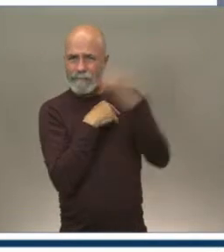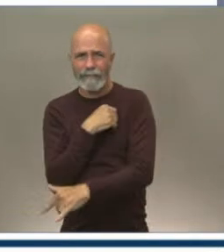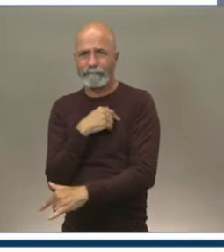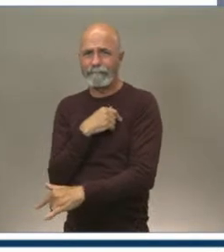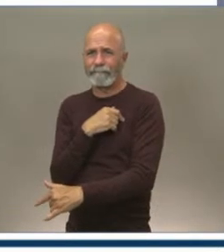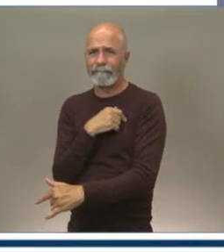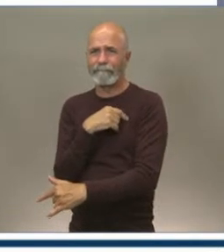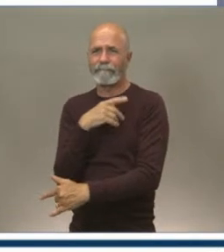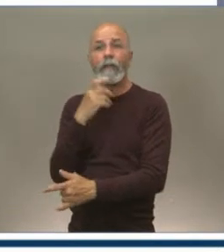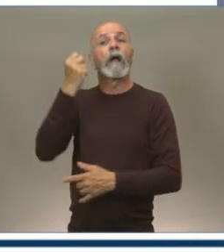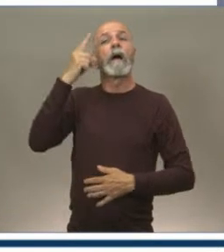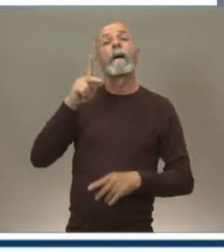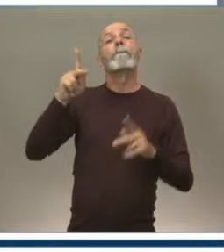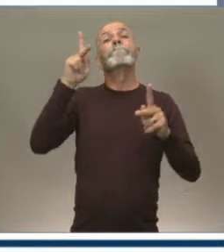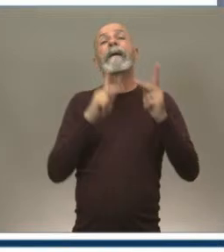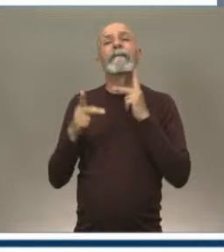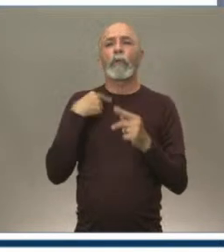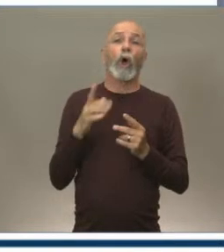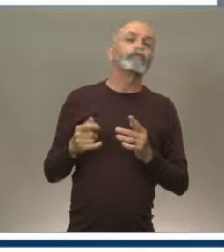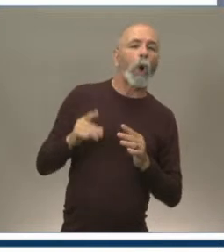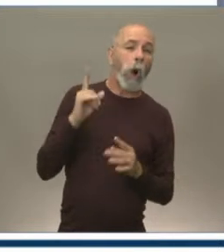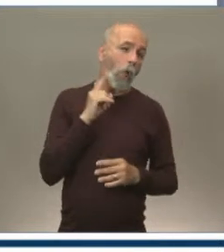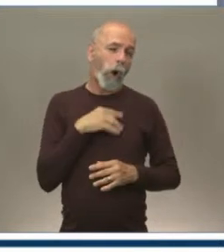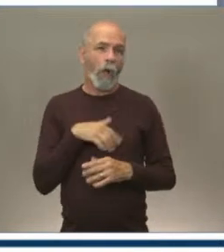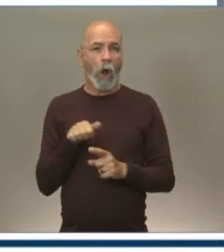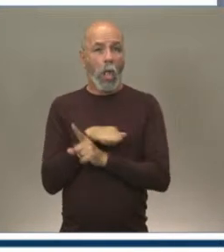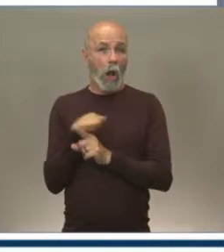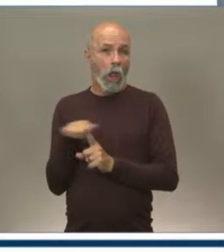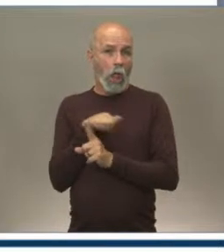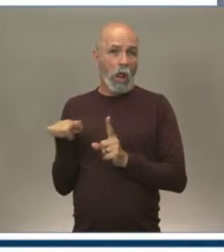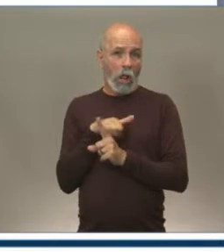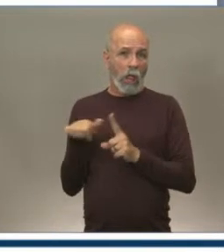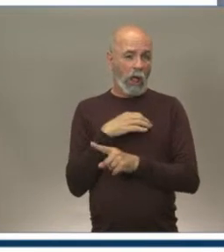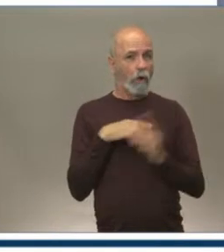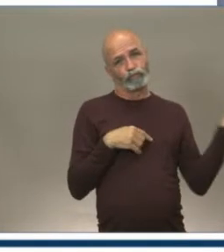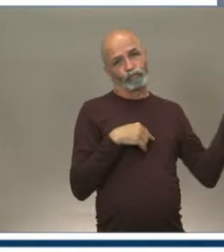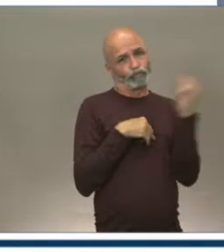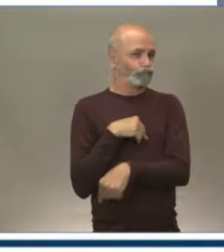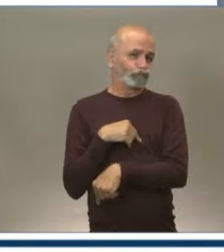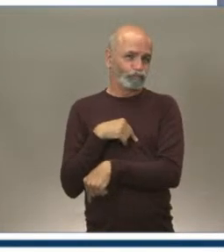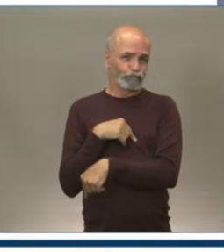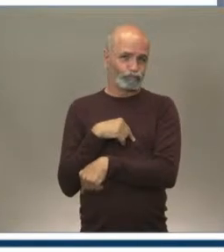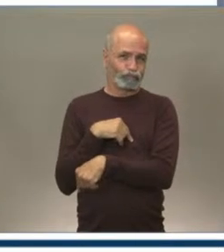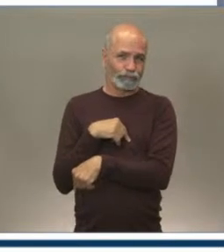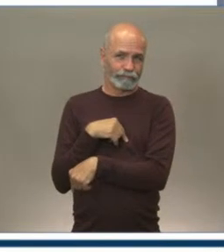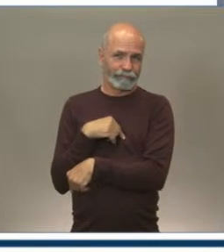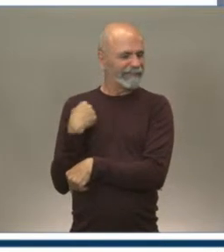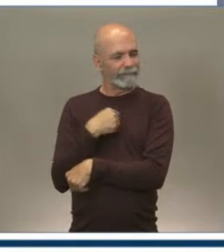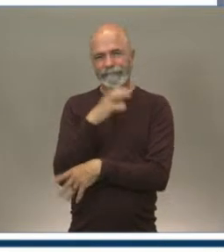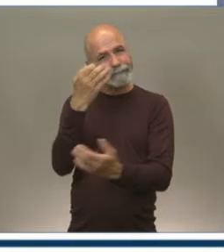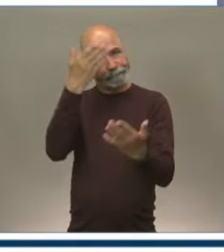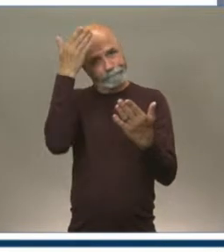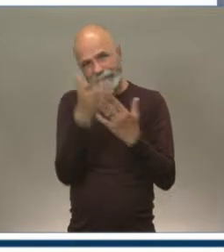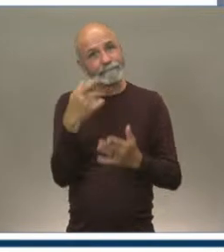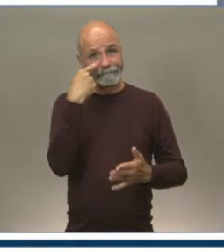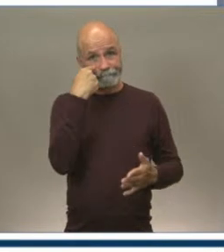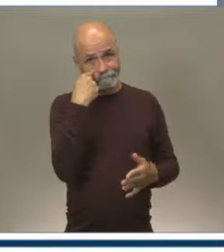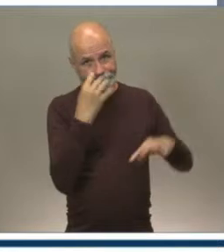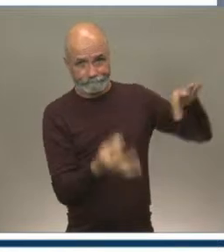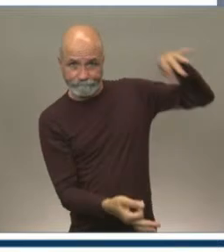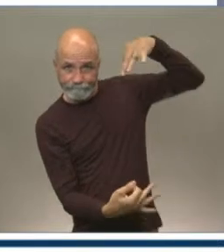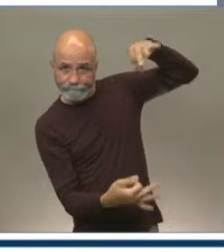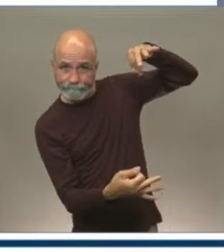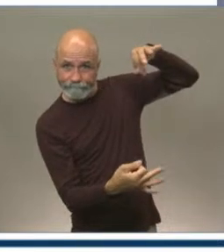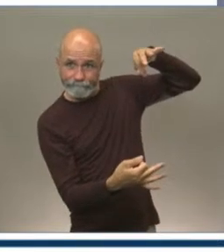province dishonestly, and we need to make sure that we're protecting them by having proof. They should be able to get a letter just from their